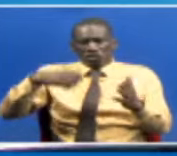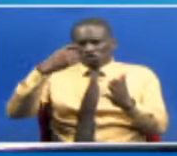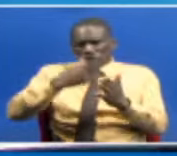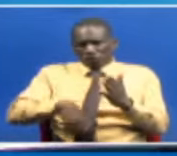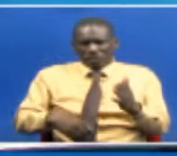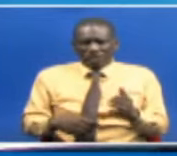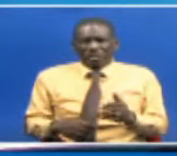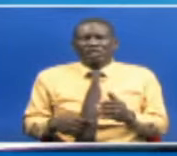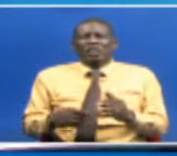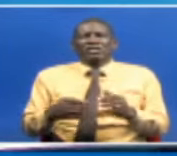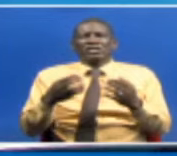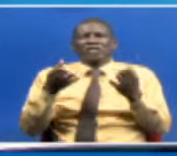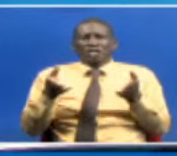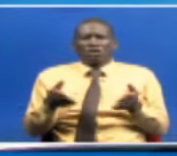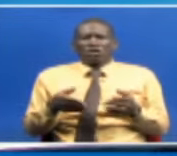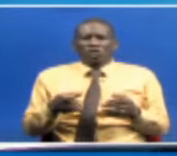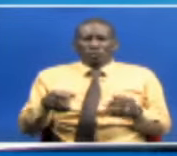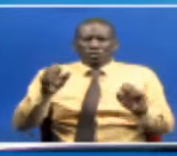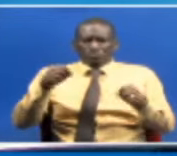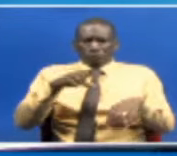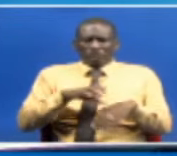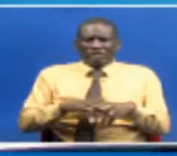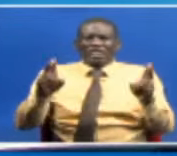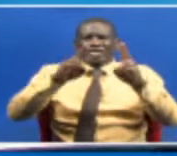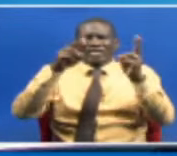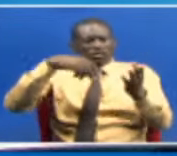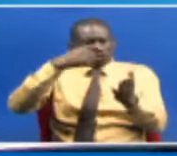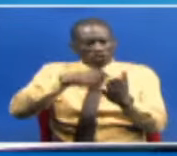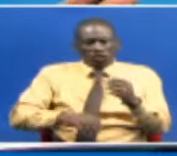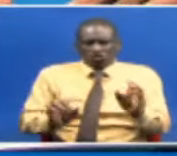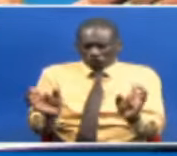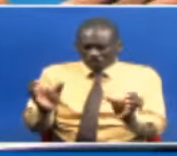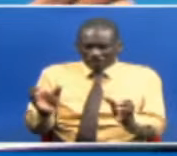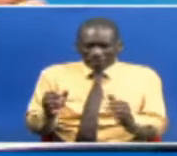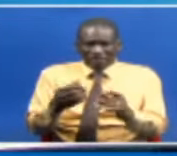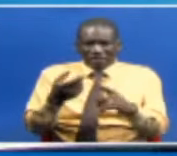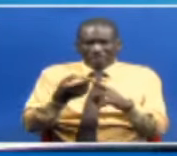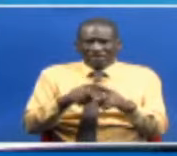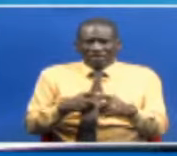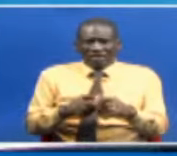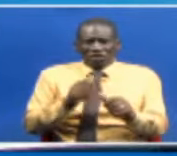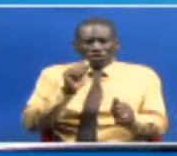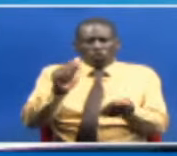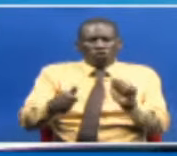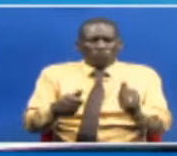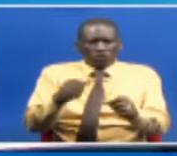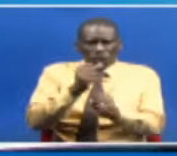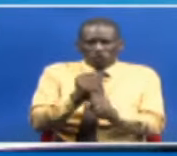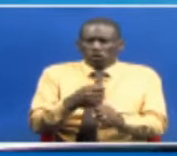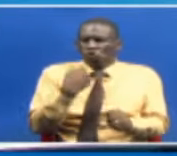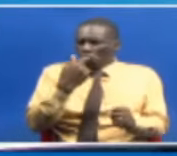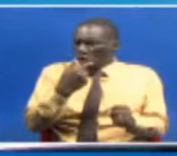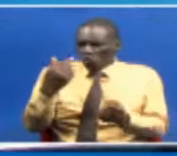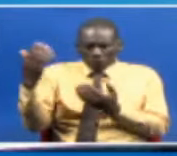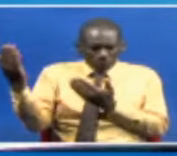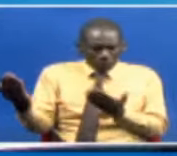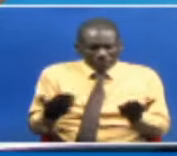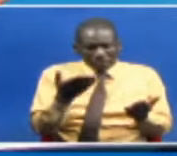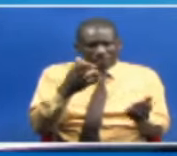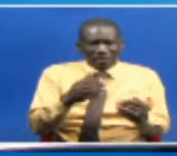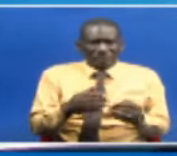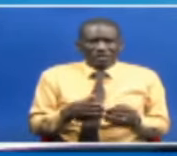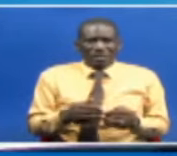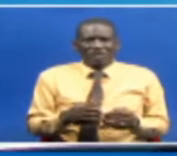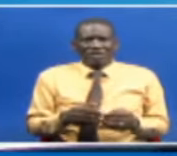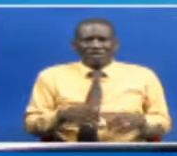we'll then be getting the international pricing of gas, and competition will be done on who brings it in on freight and premium,